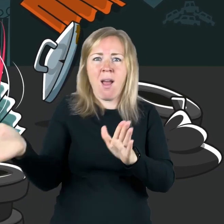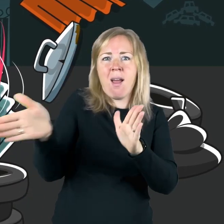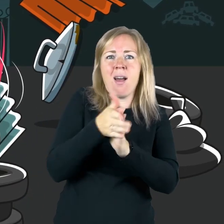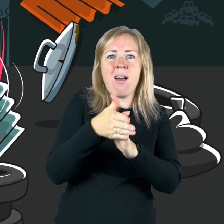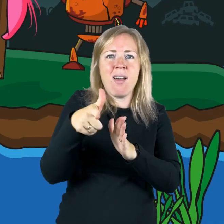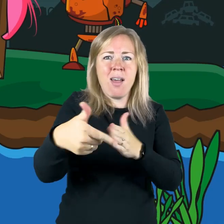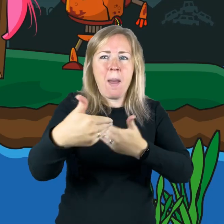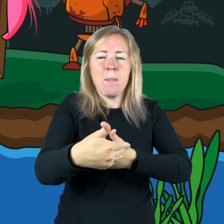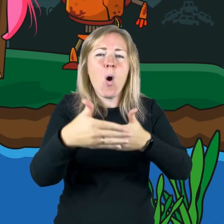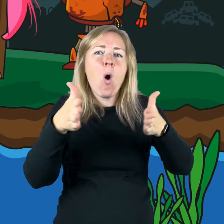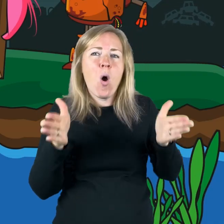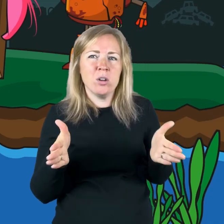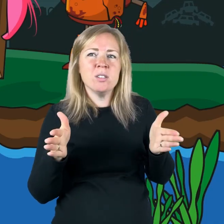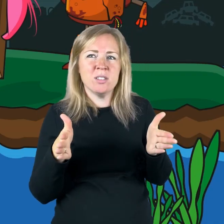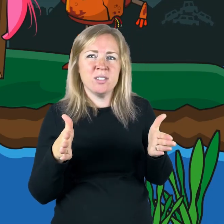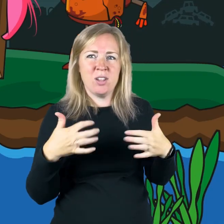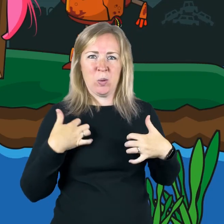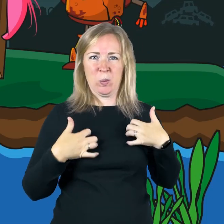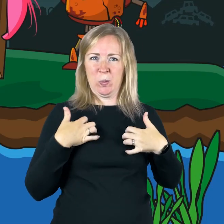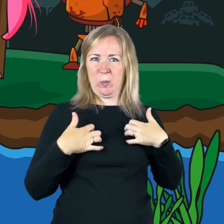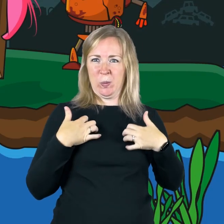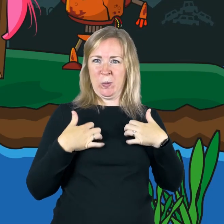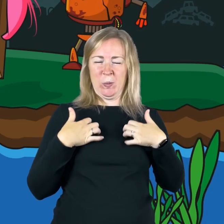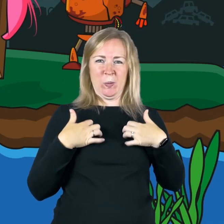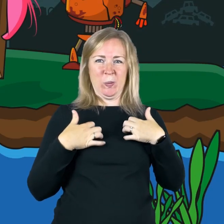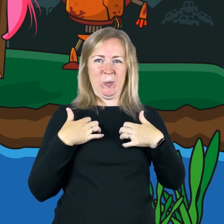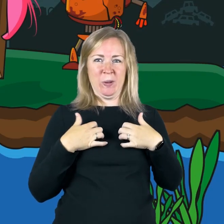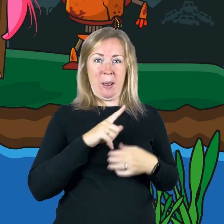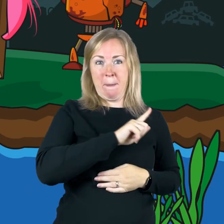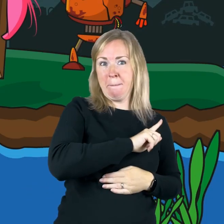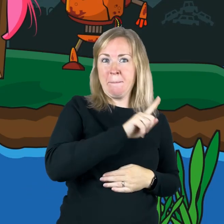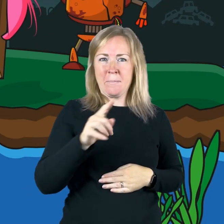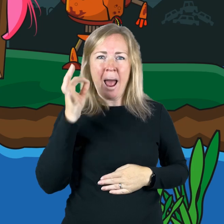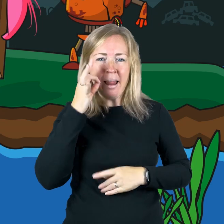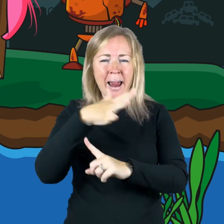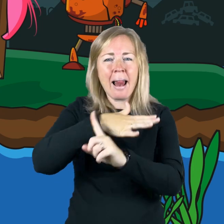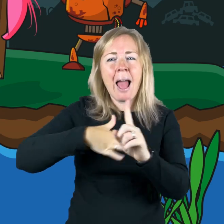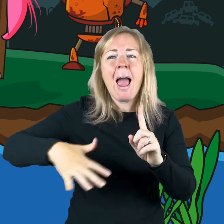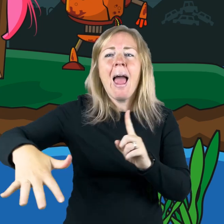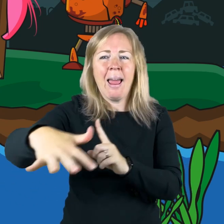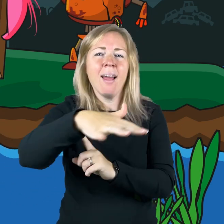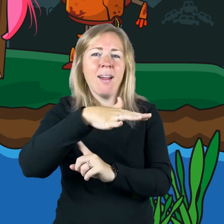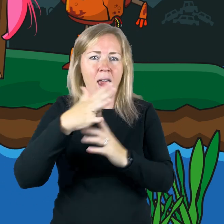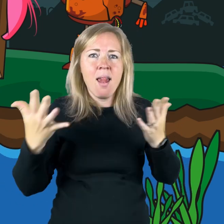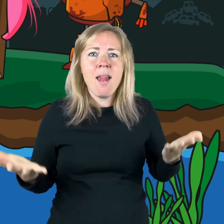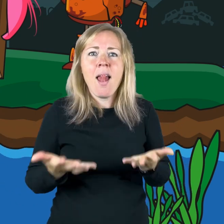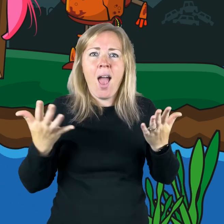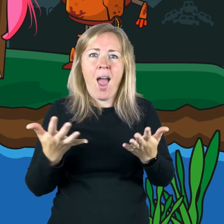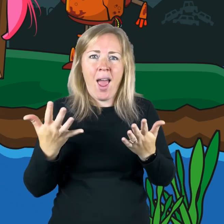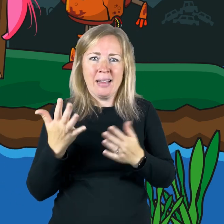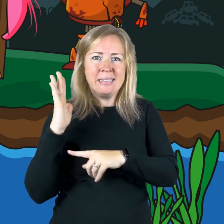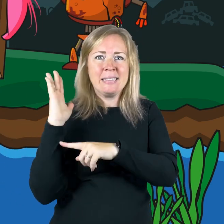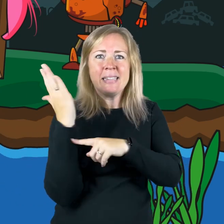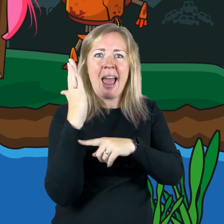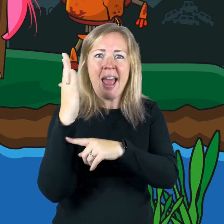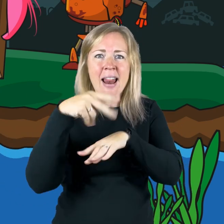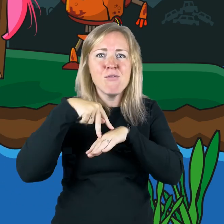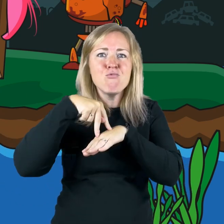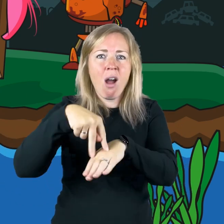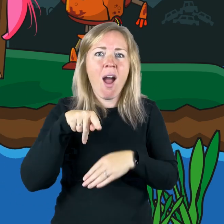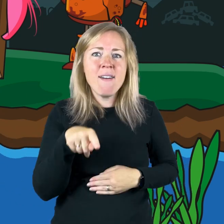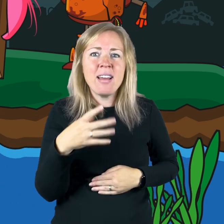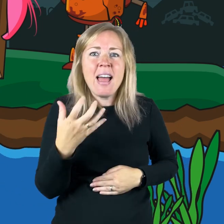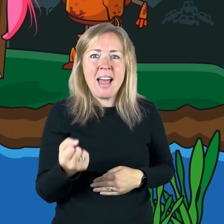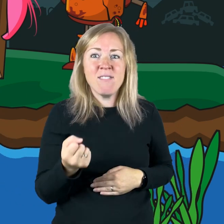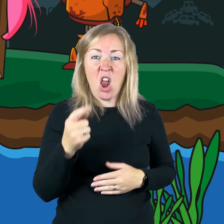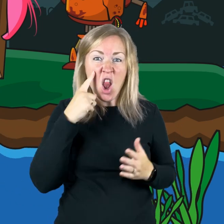box. Bursting with excitement, she returned to the lake with her very light sailing raft.